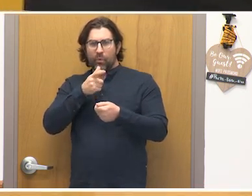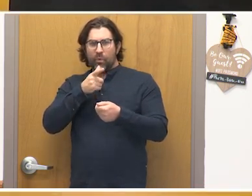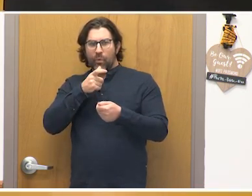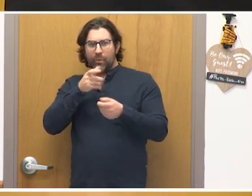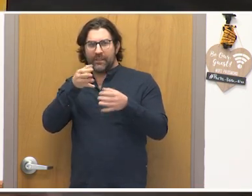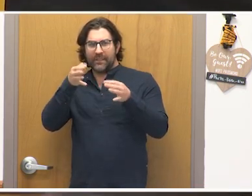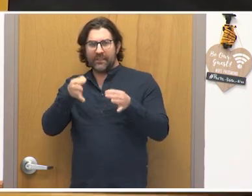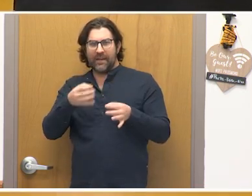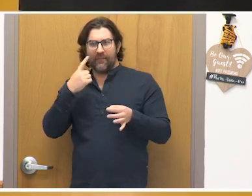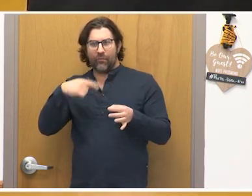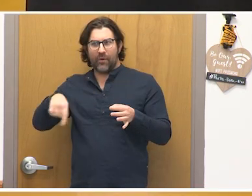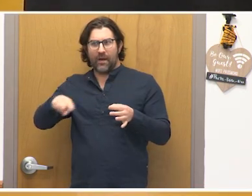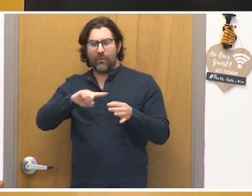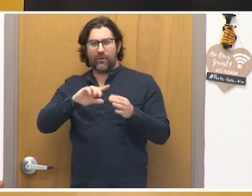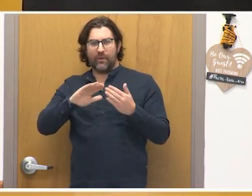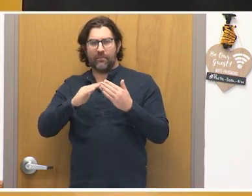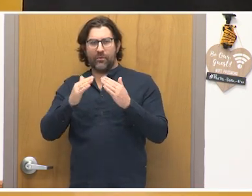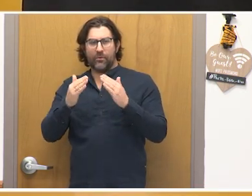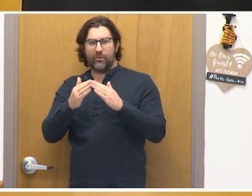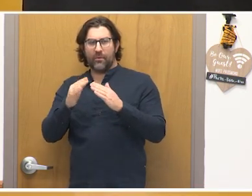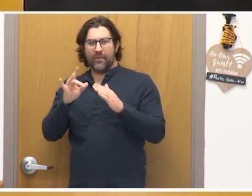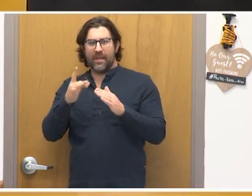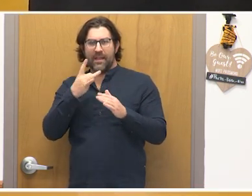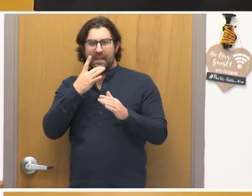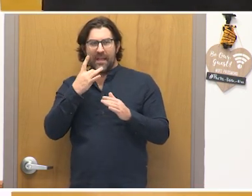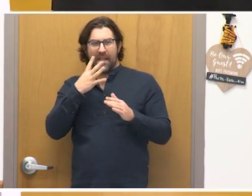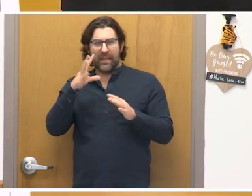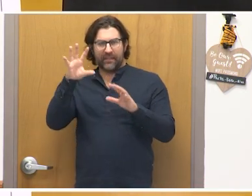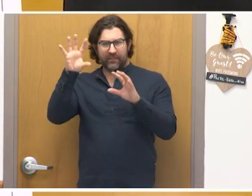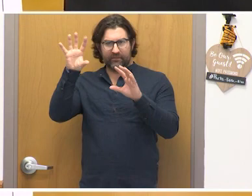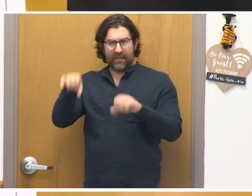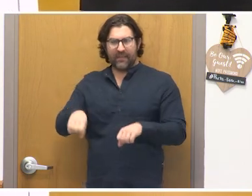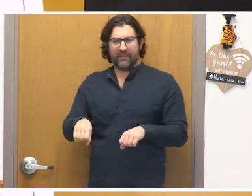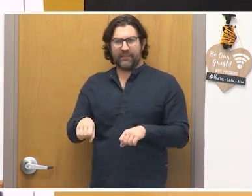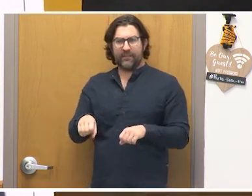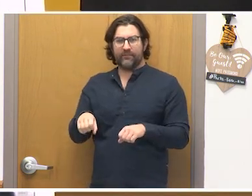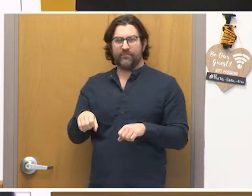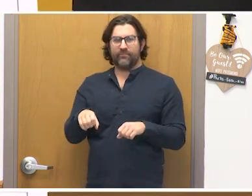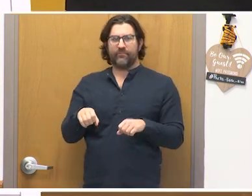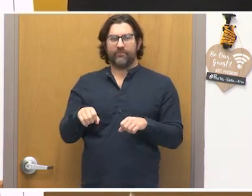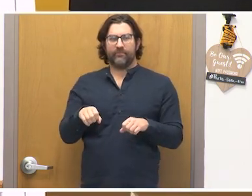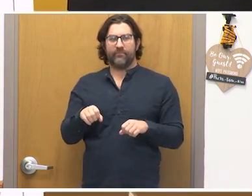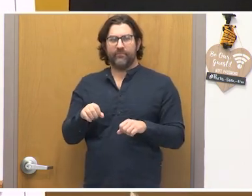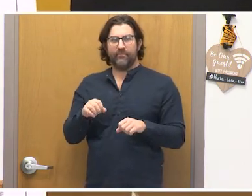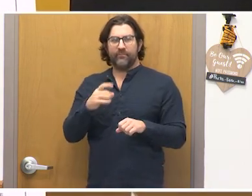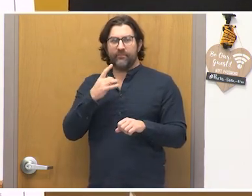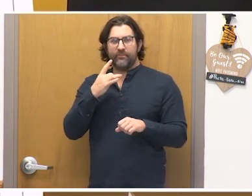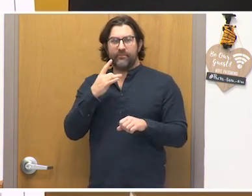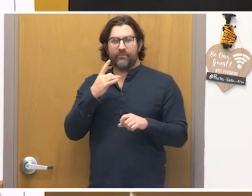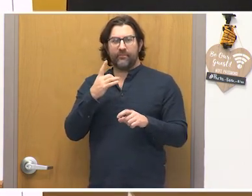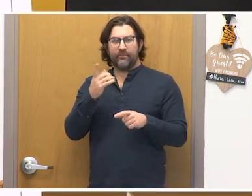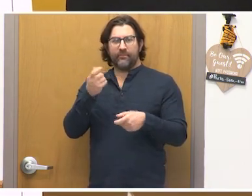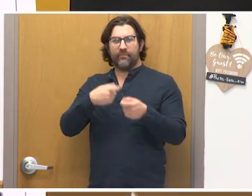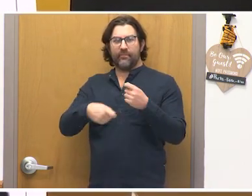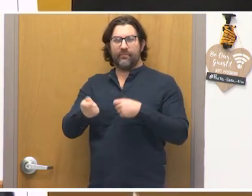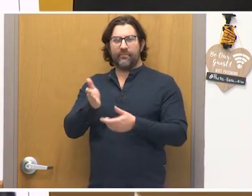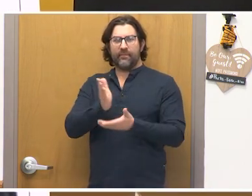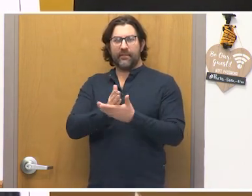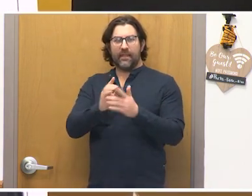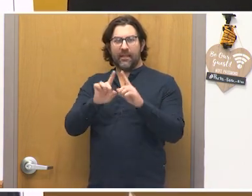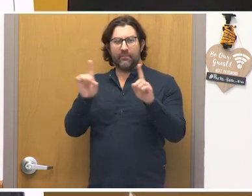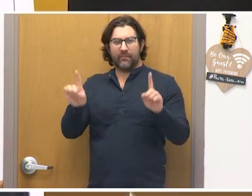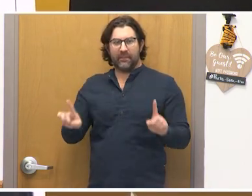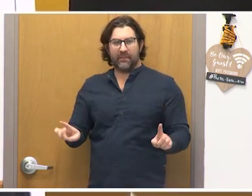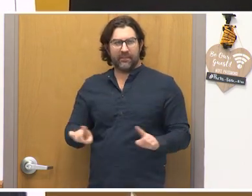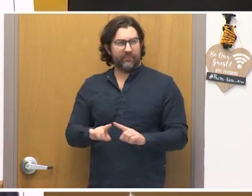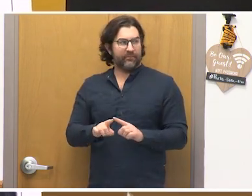decisions for our community to take that sign, to take the street lights out and put stop signs? Do